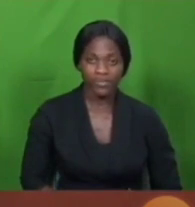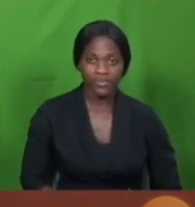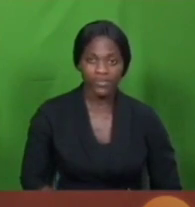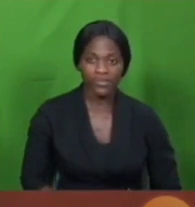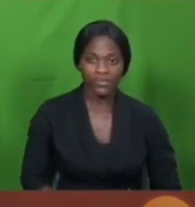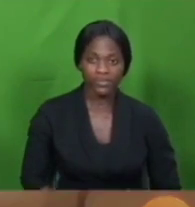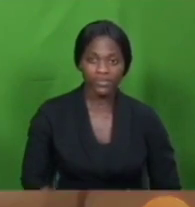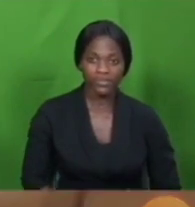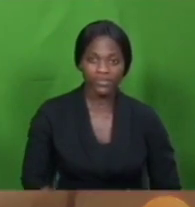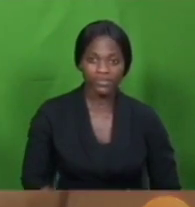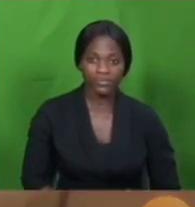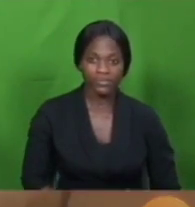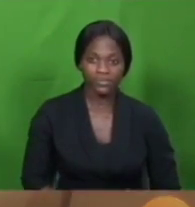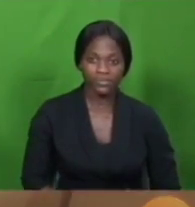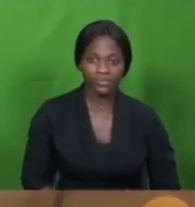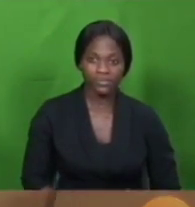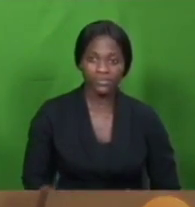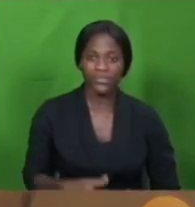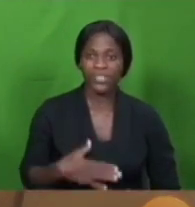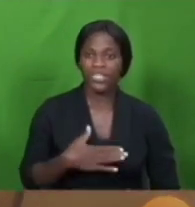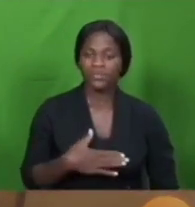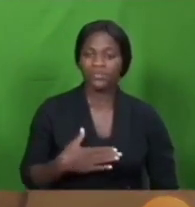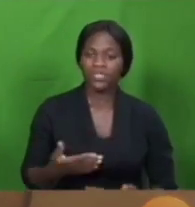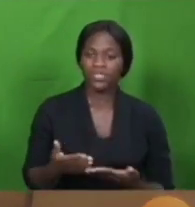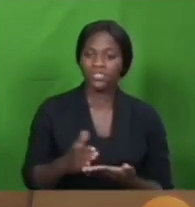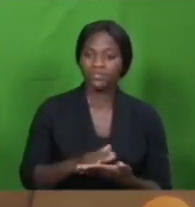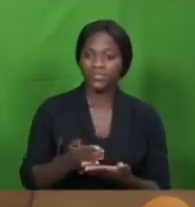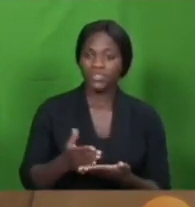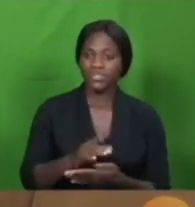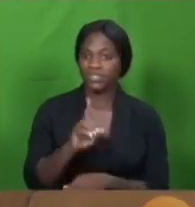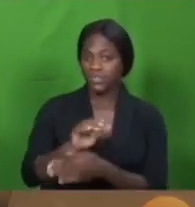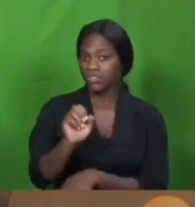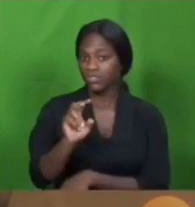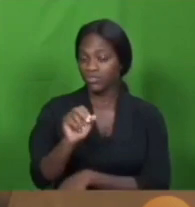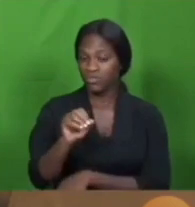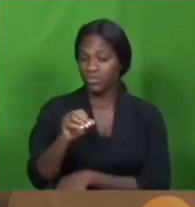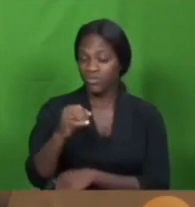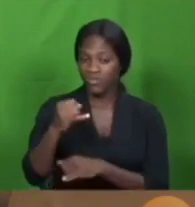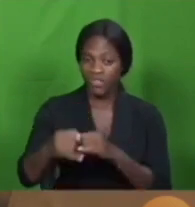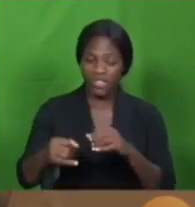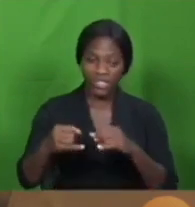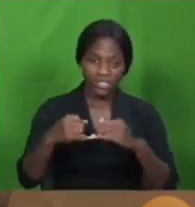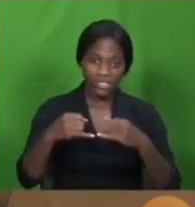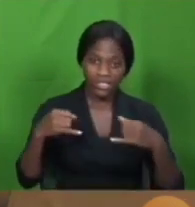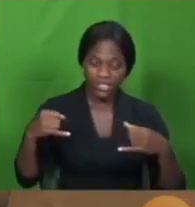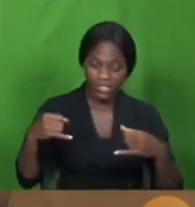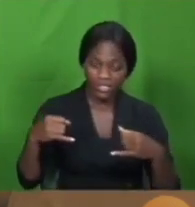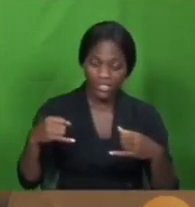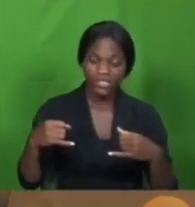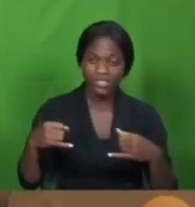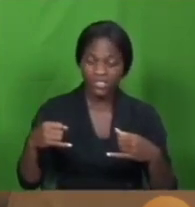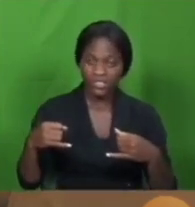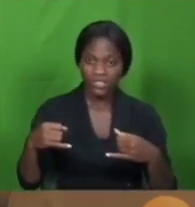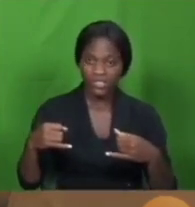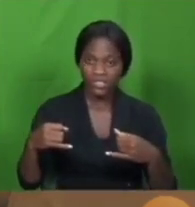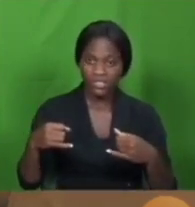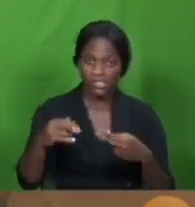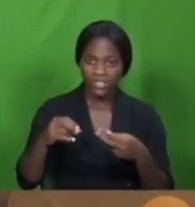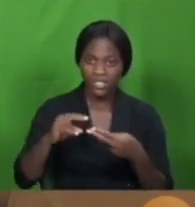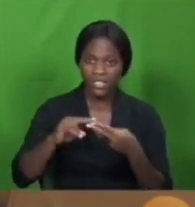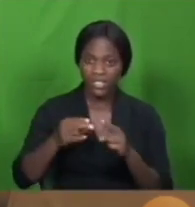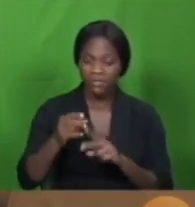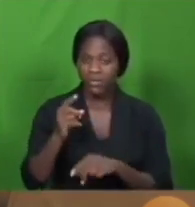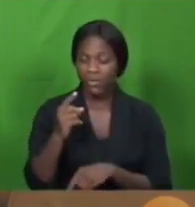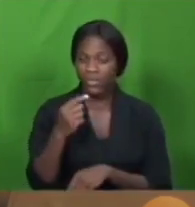Mr. Speaker, item 1 of page 12, the last of item 1, where it said that of